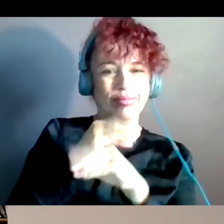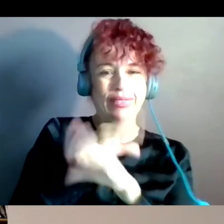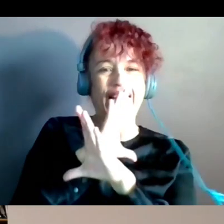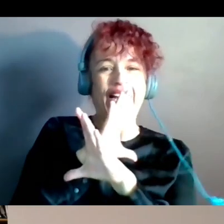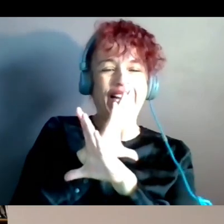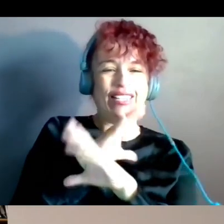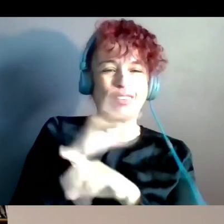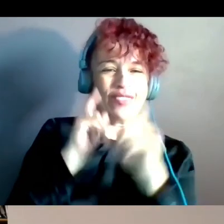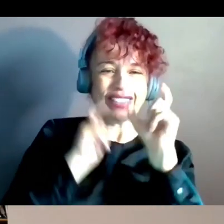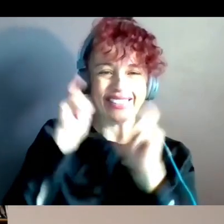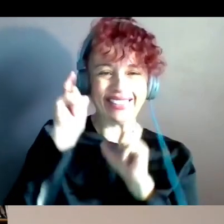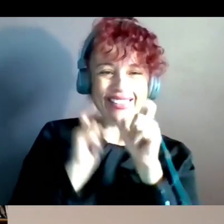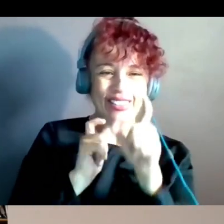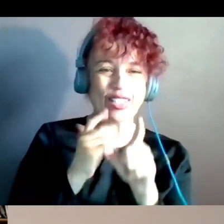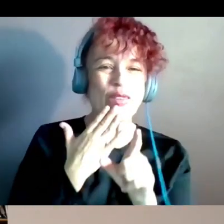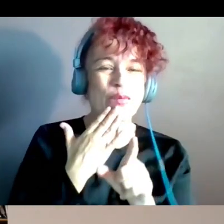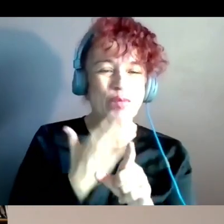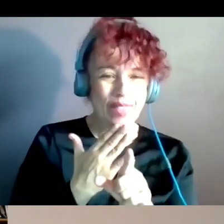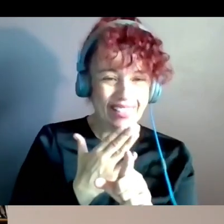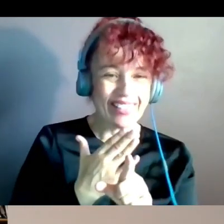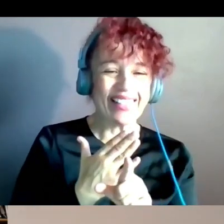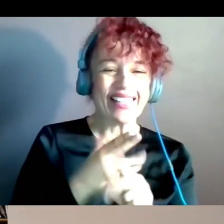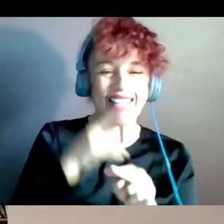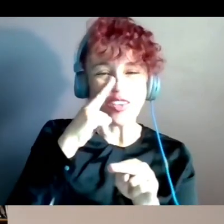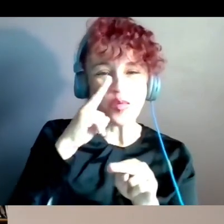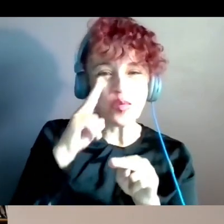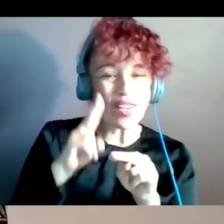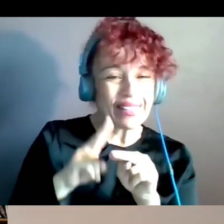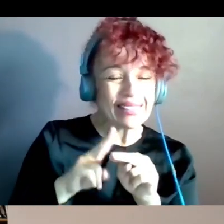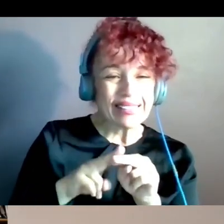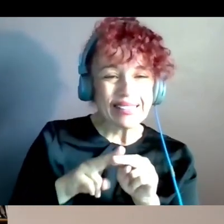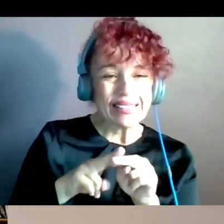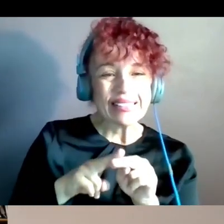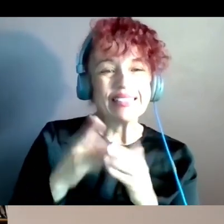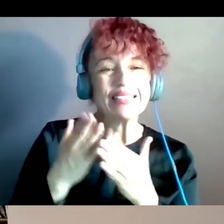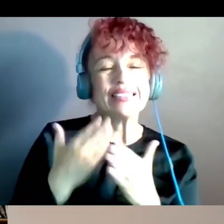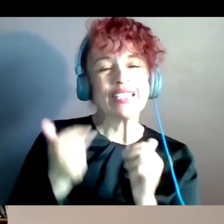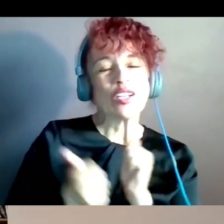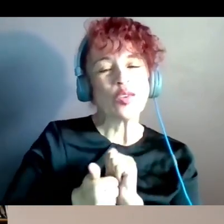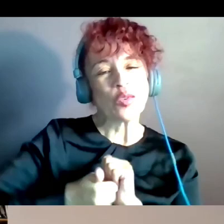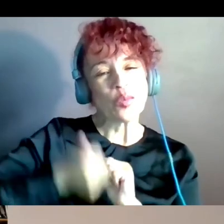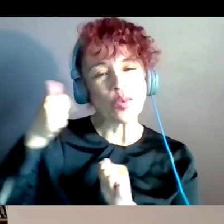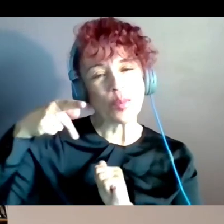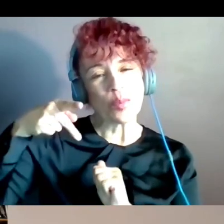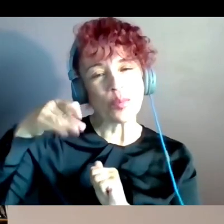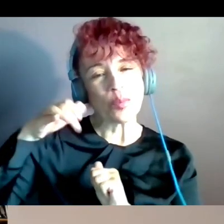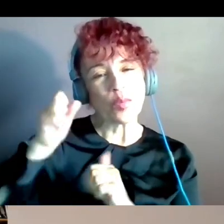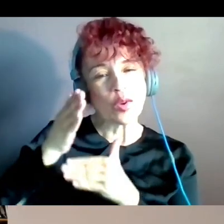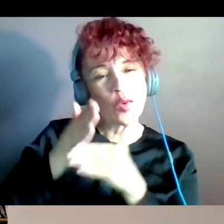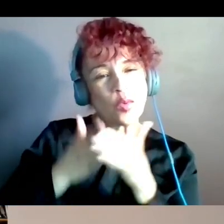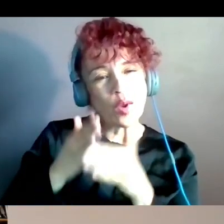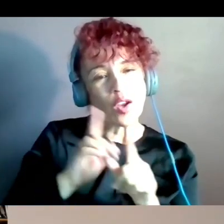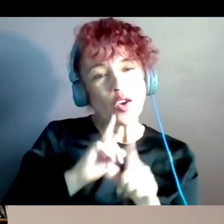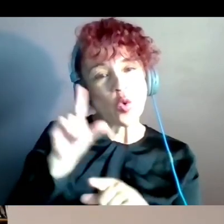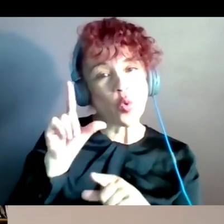facial expression. thank you. As fun as this came out, this is perhaps the most miserable piece of wood I've worked on Really? in